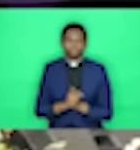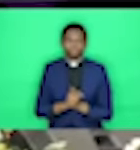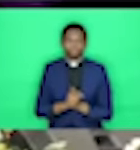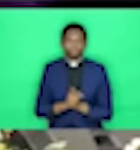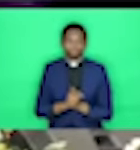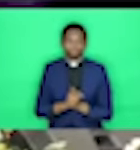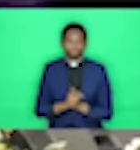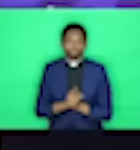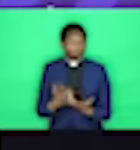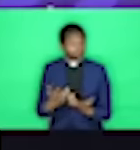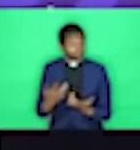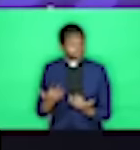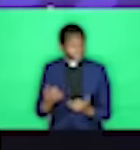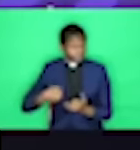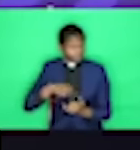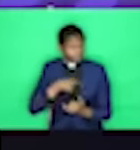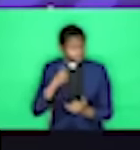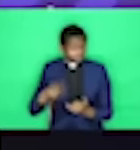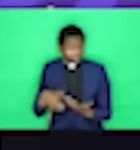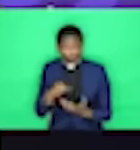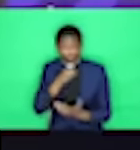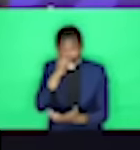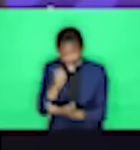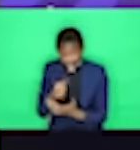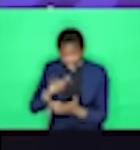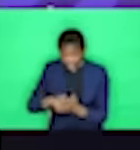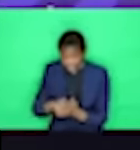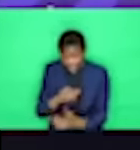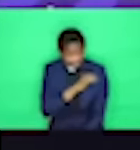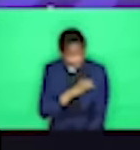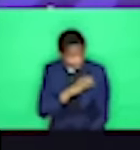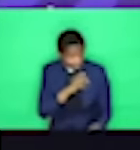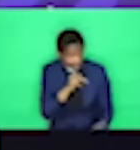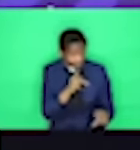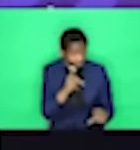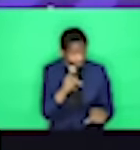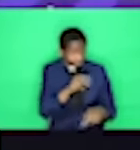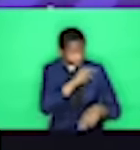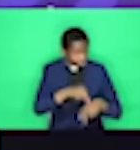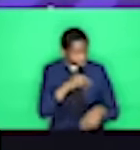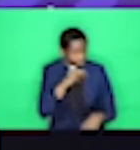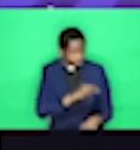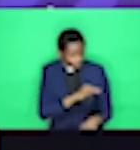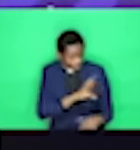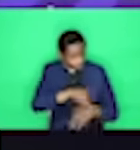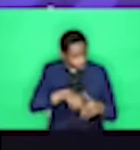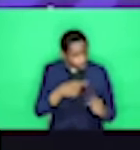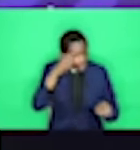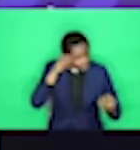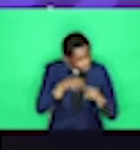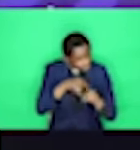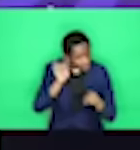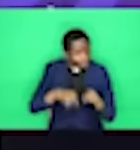Now, we need to actually make sure that the citizens come to terms to the fact that we